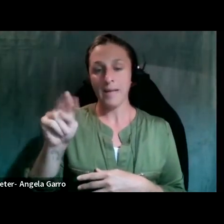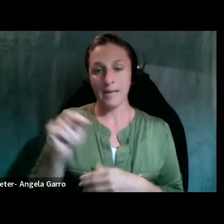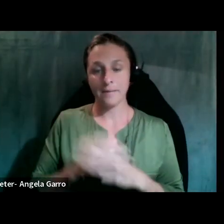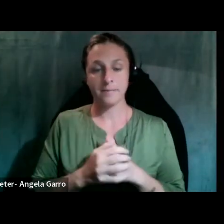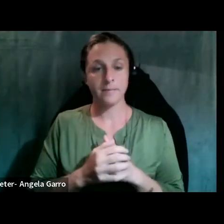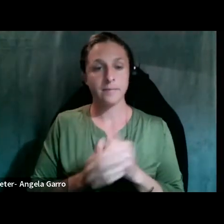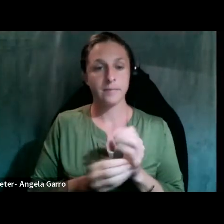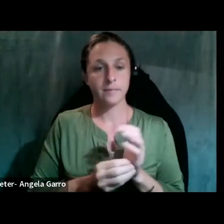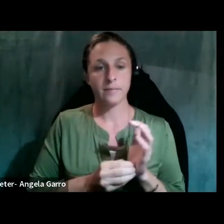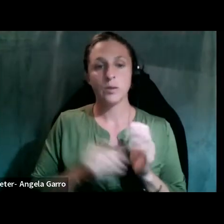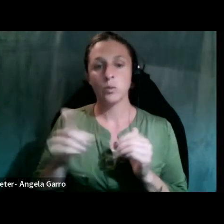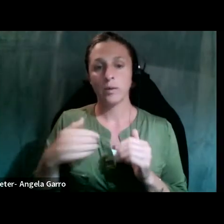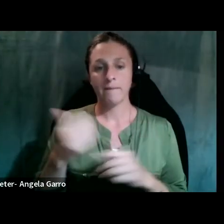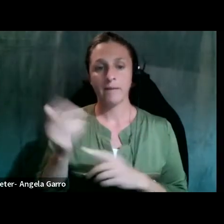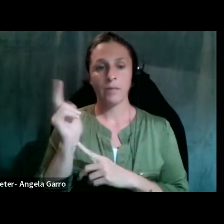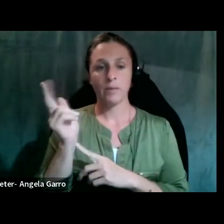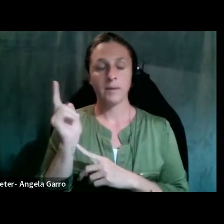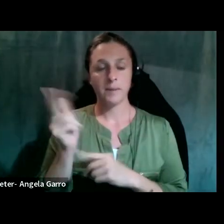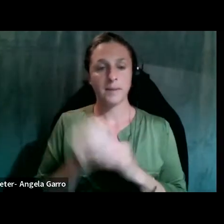You have 3 minutes.